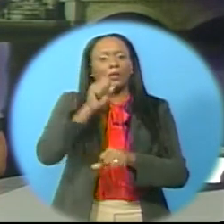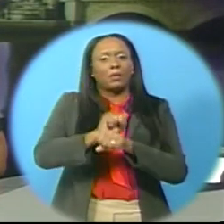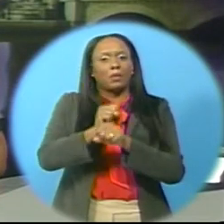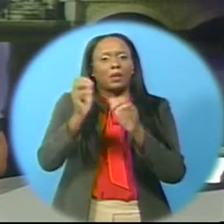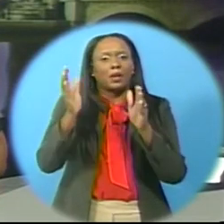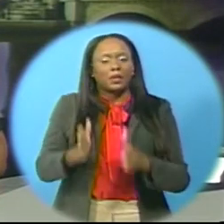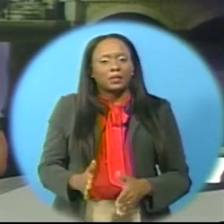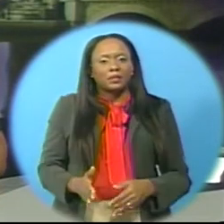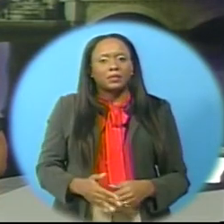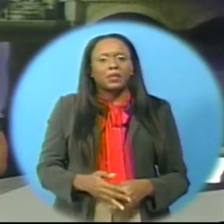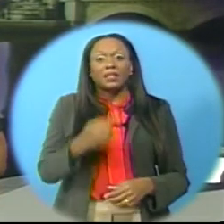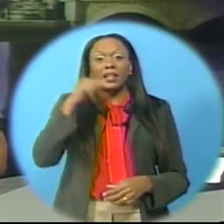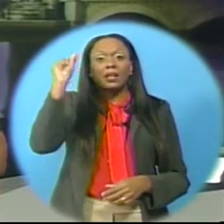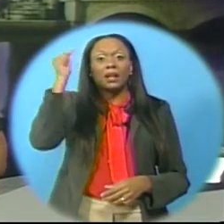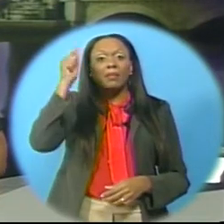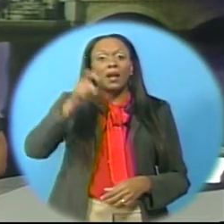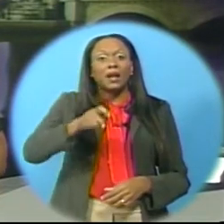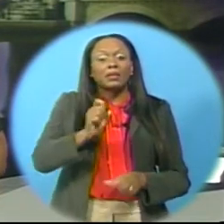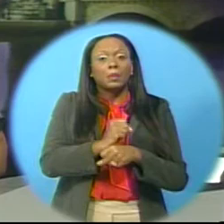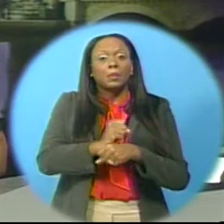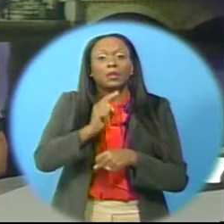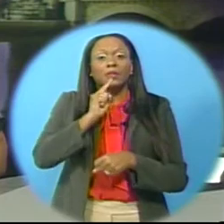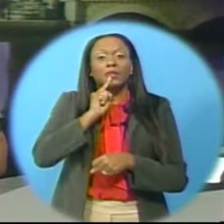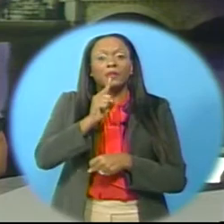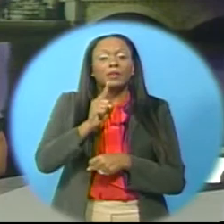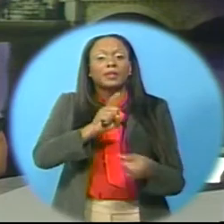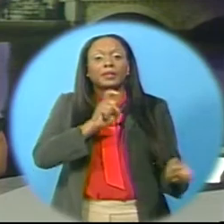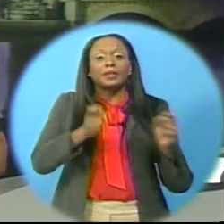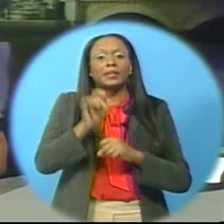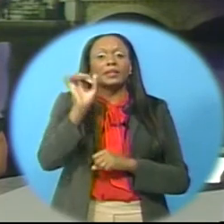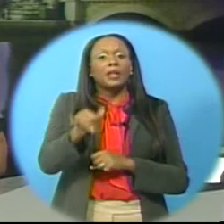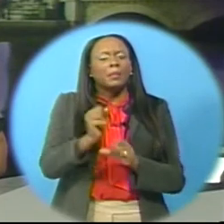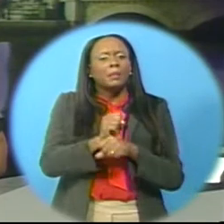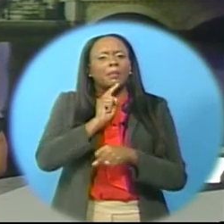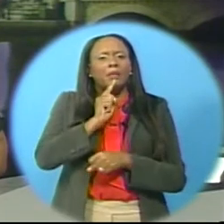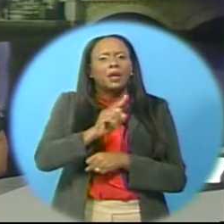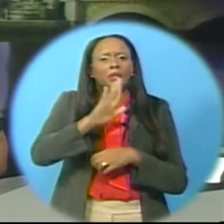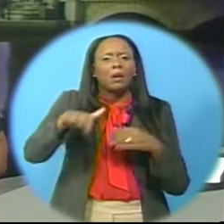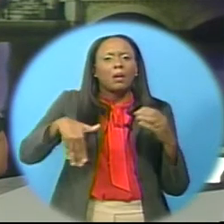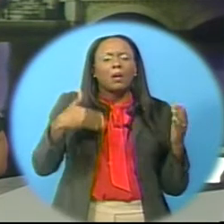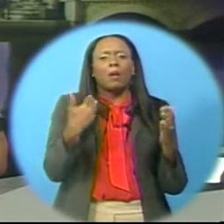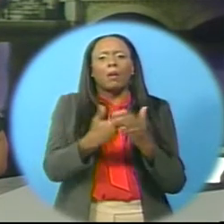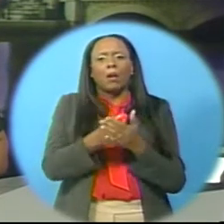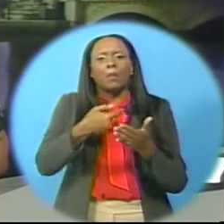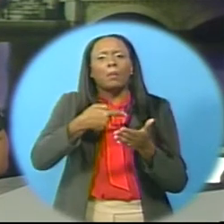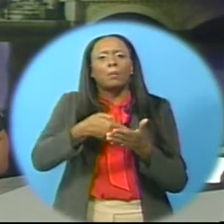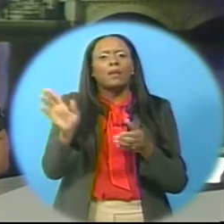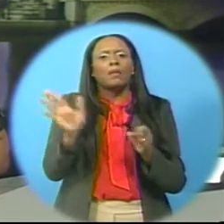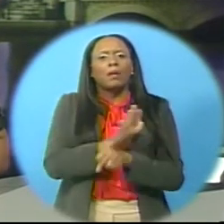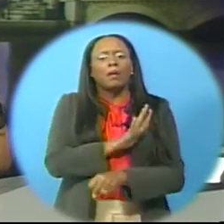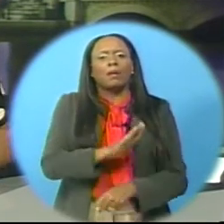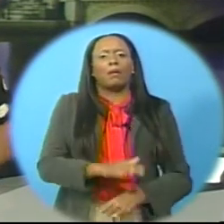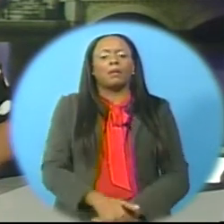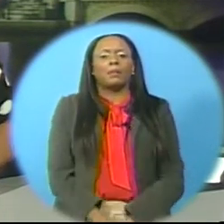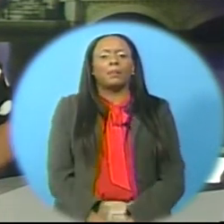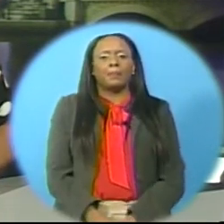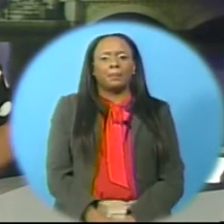their employees. She says the government is working to correct this to ensure that the NIS operates at its full